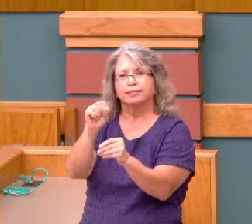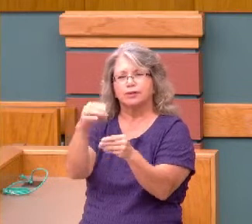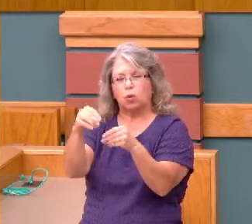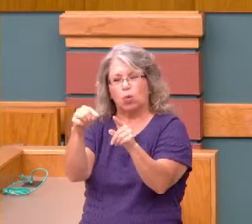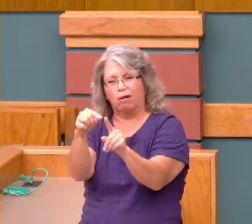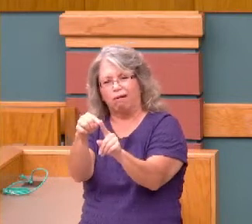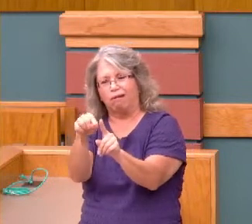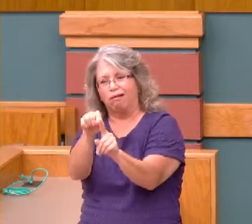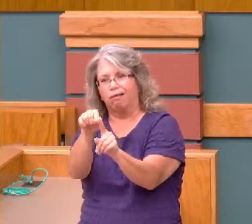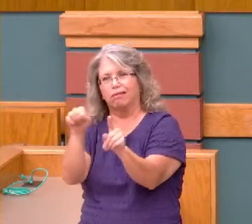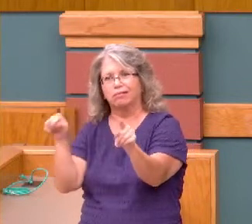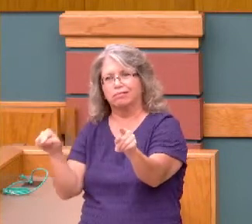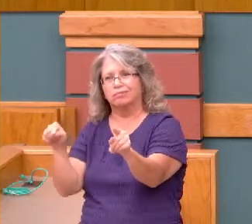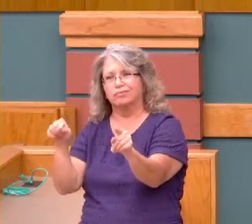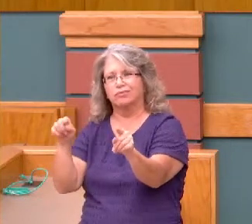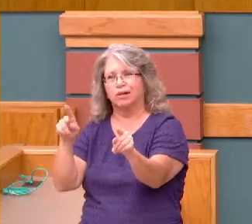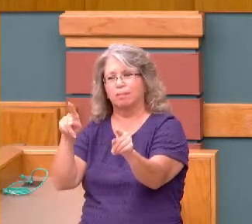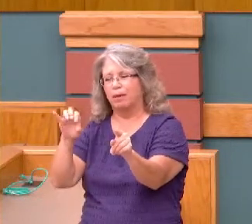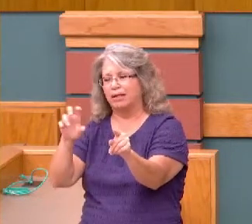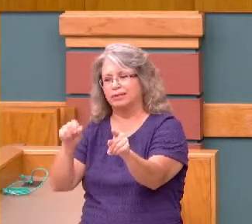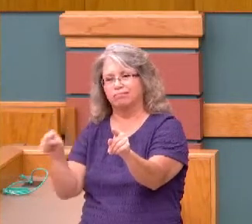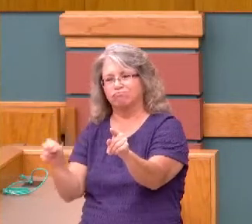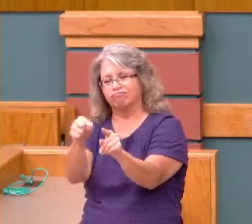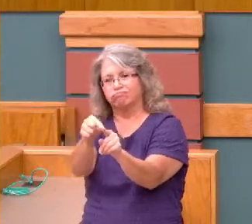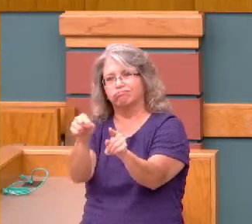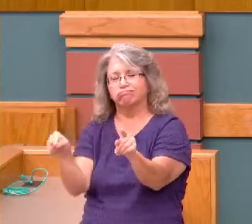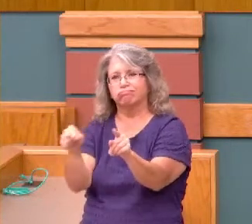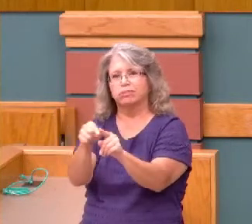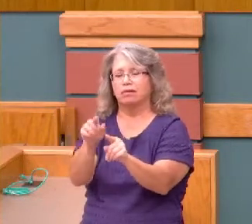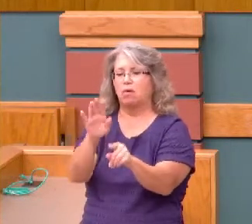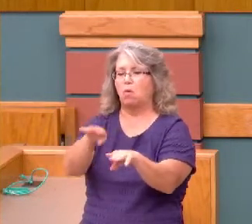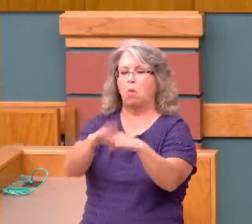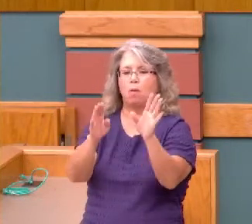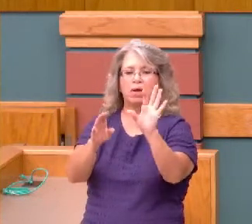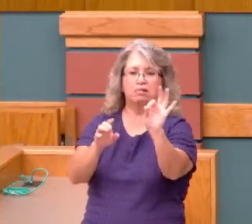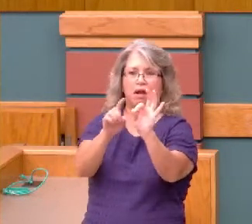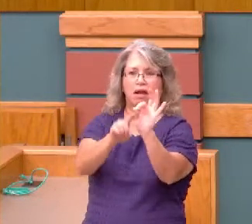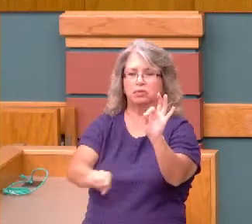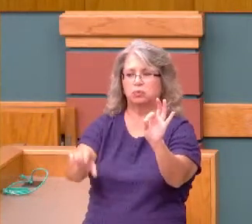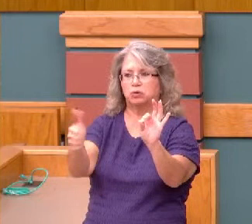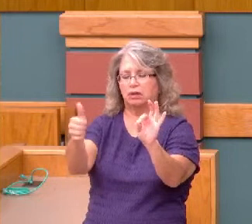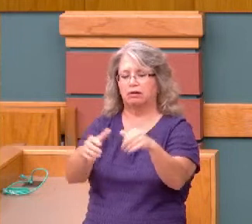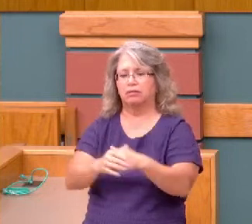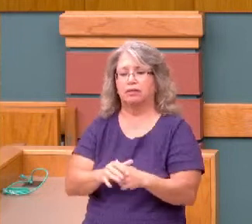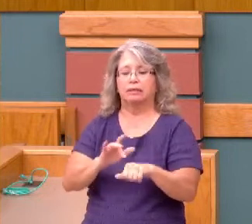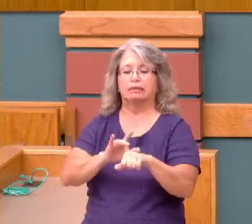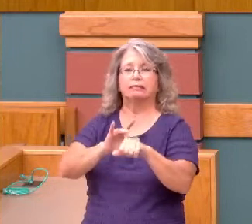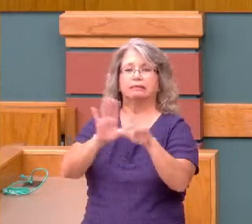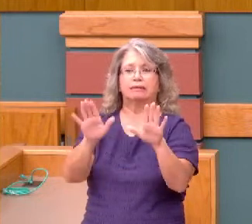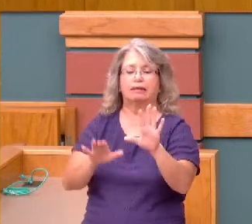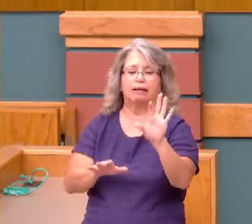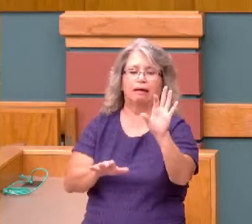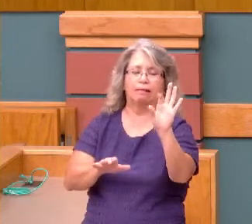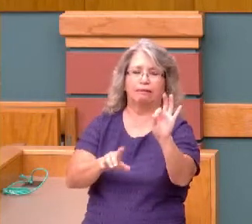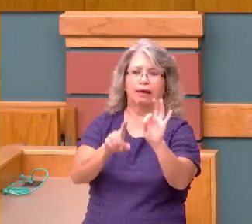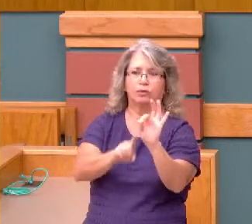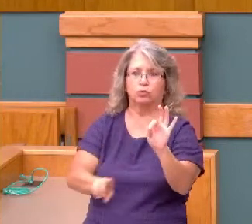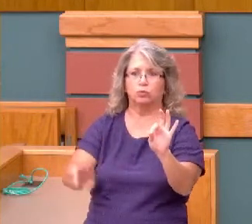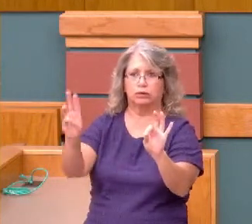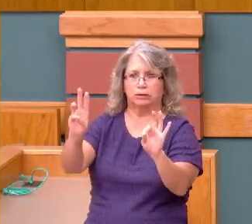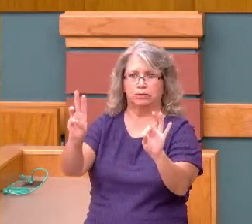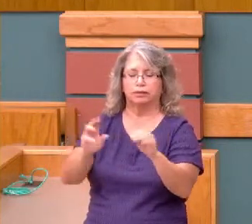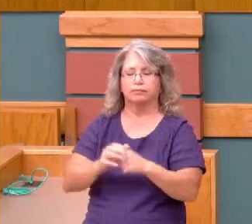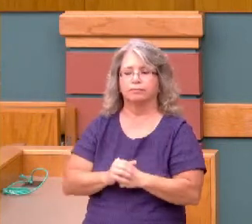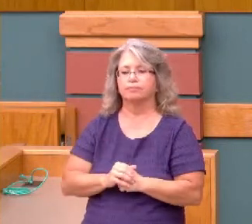Monday through Saturday from 10 a.m. to 9 p.m., and Sunday from 11 a.m. to 6 p.m. You